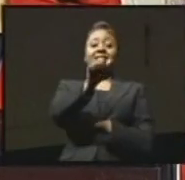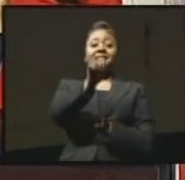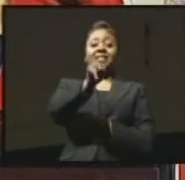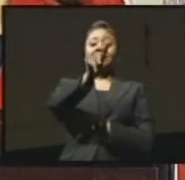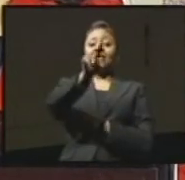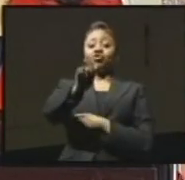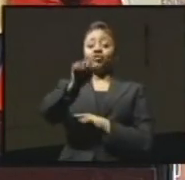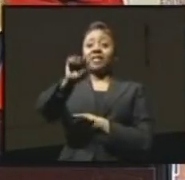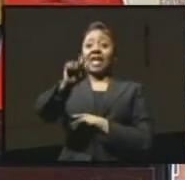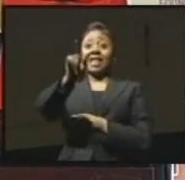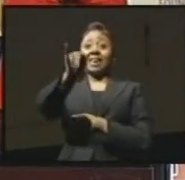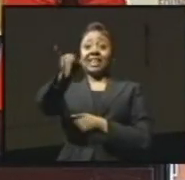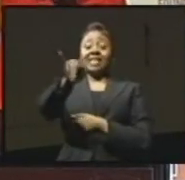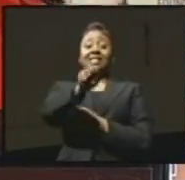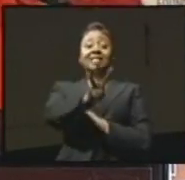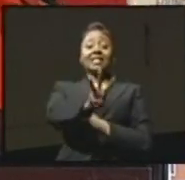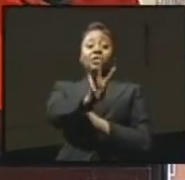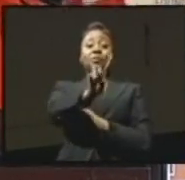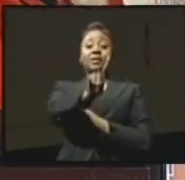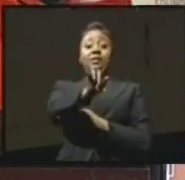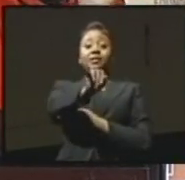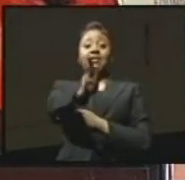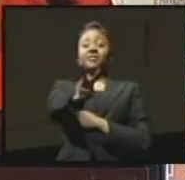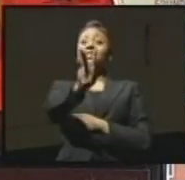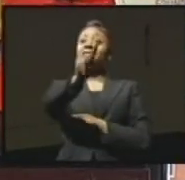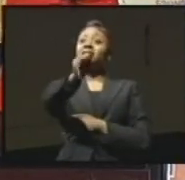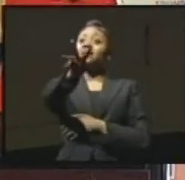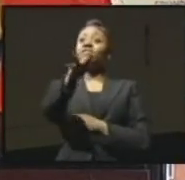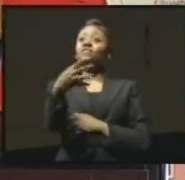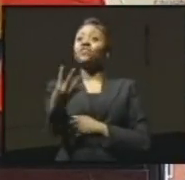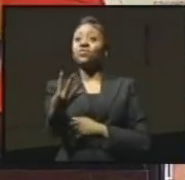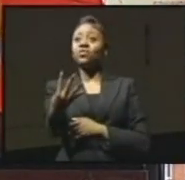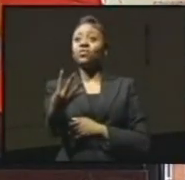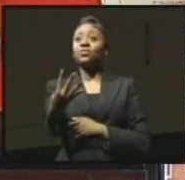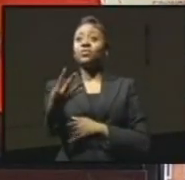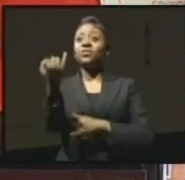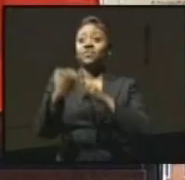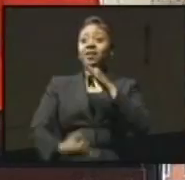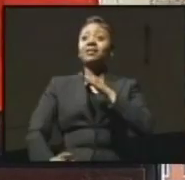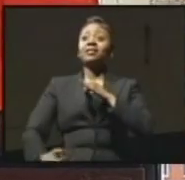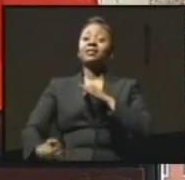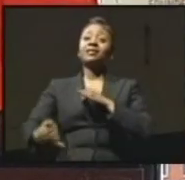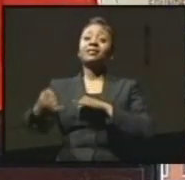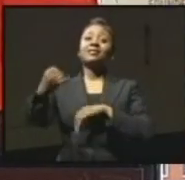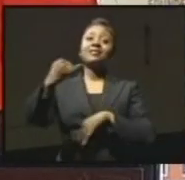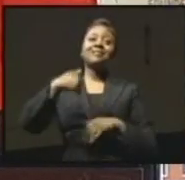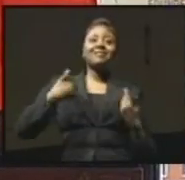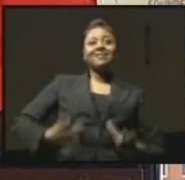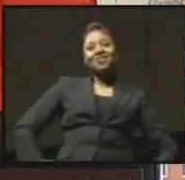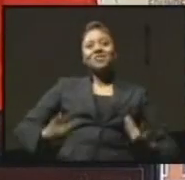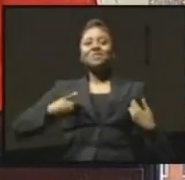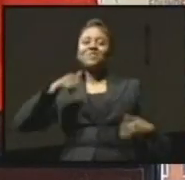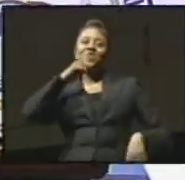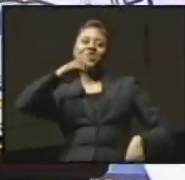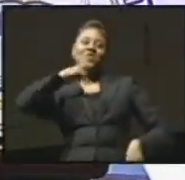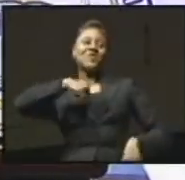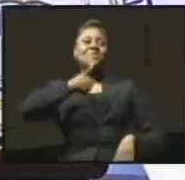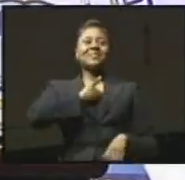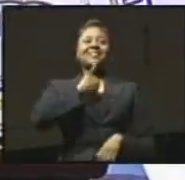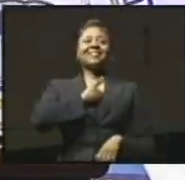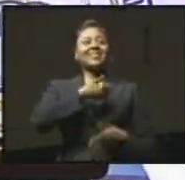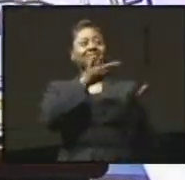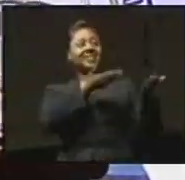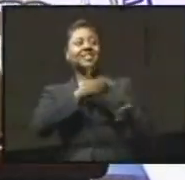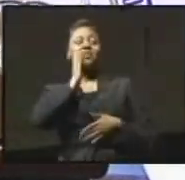Anchor, WDIV, TV4. And finally, your homegirl, myself, will be here